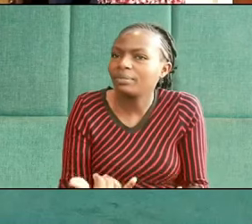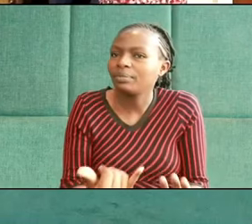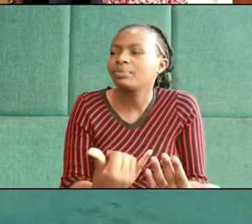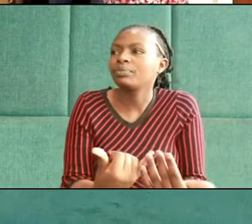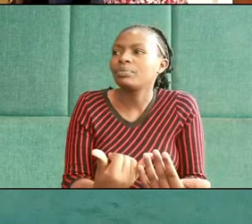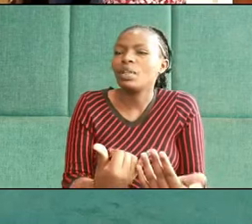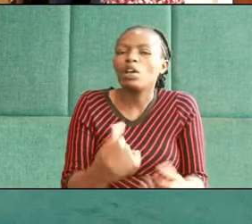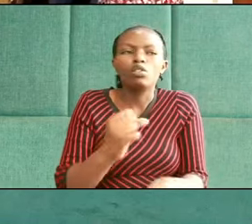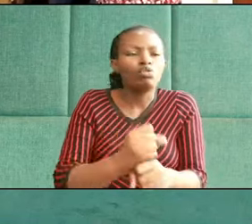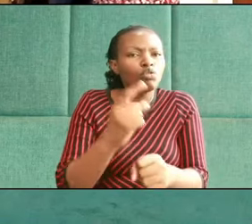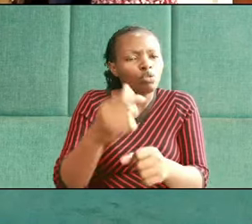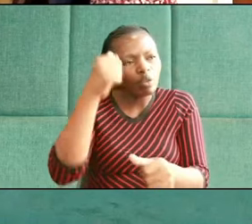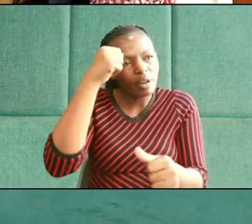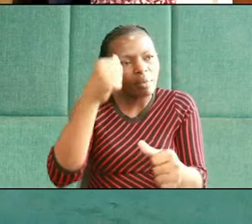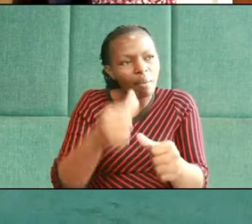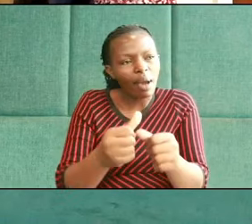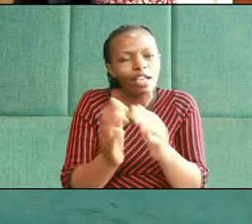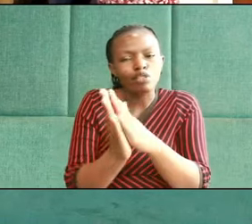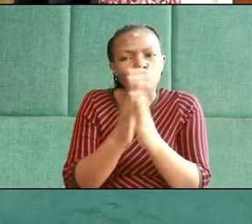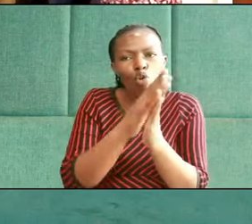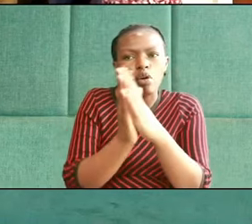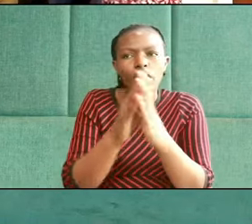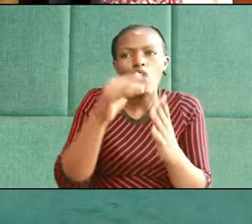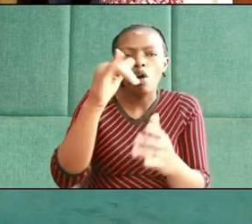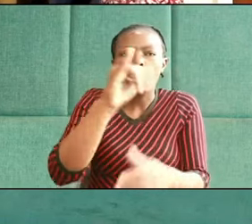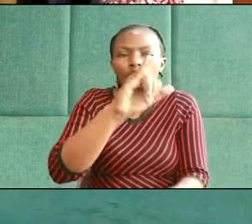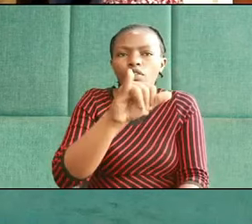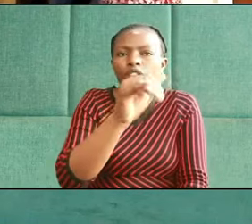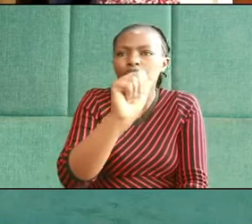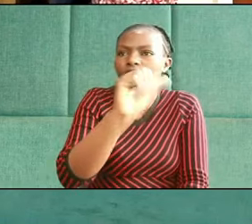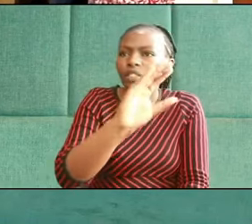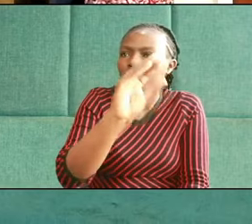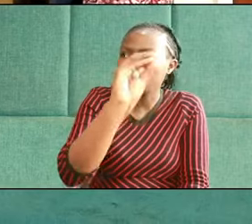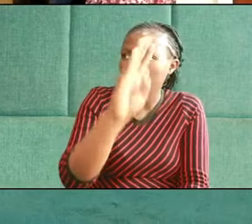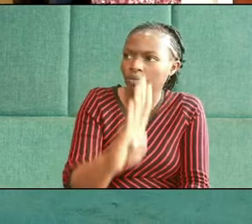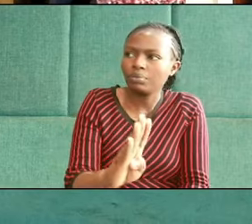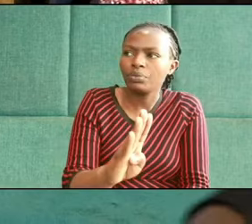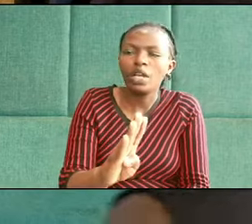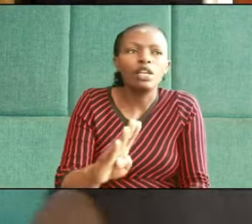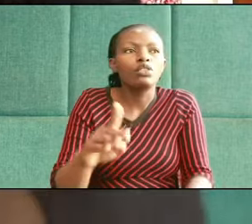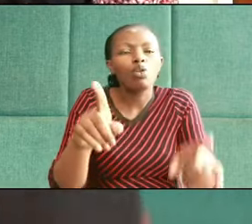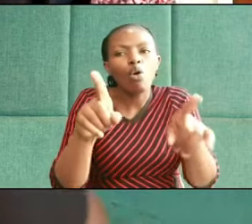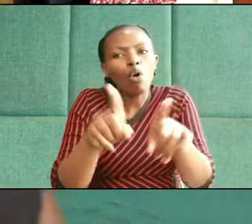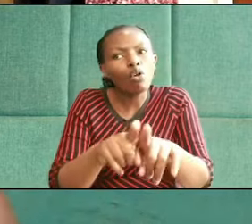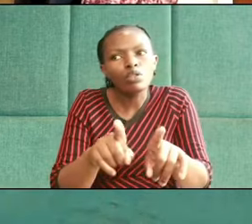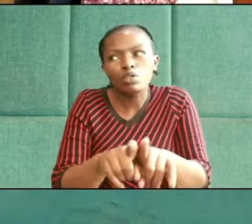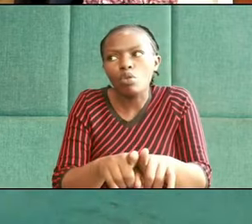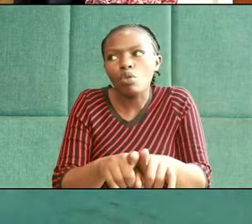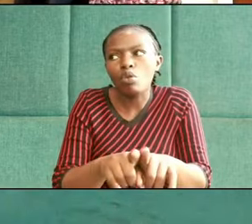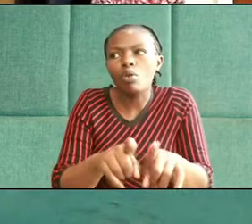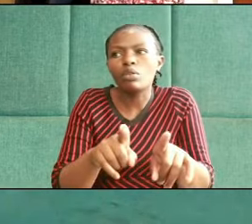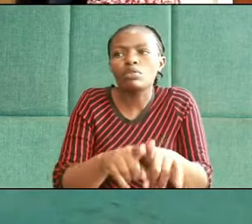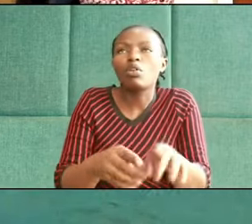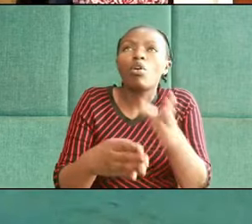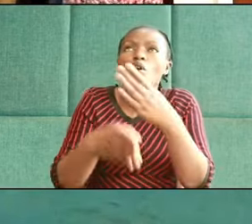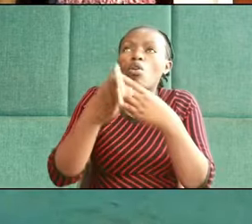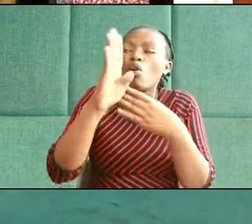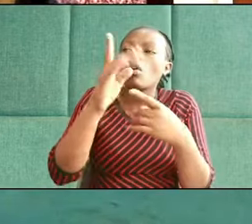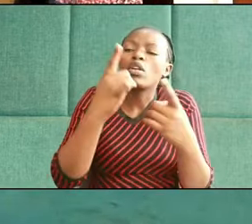of Jericho? Yes. God told Joshua, for you to take Jericho, I need you to